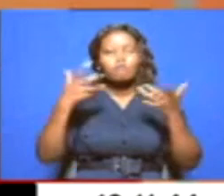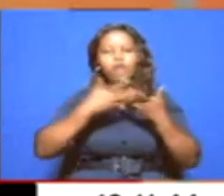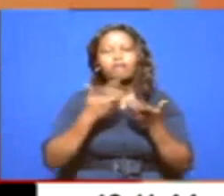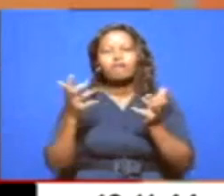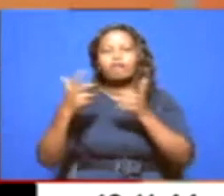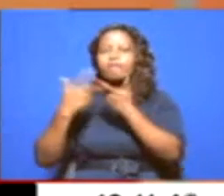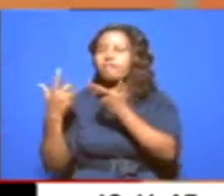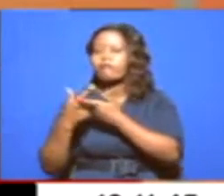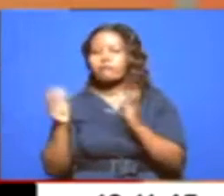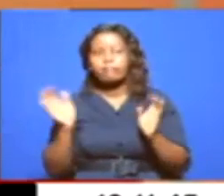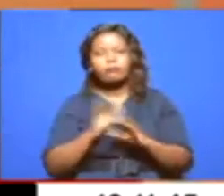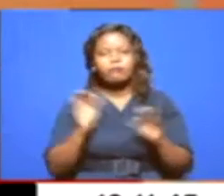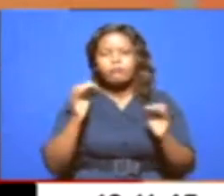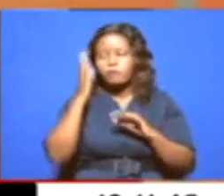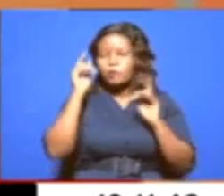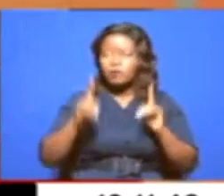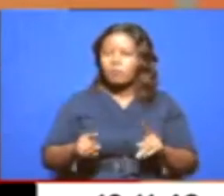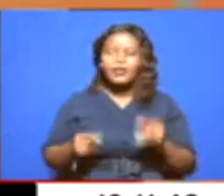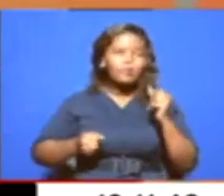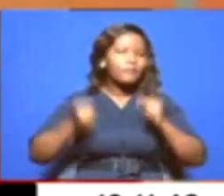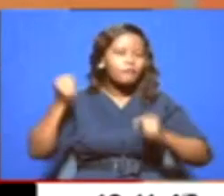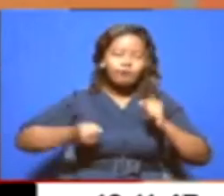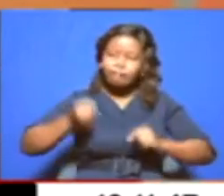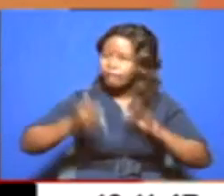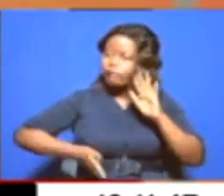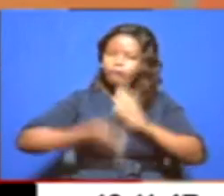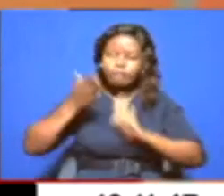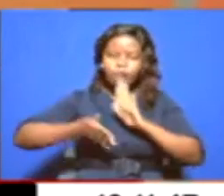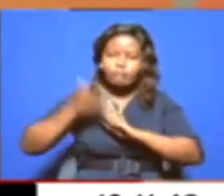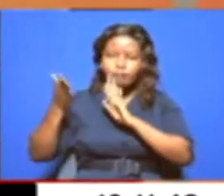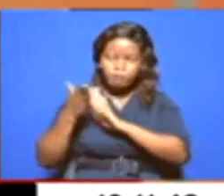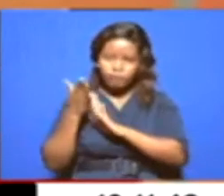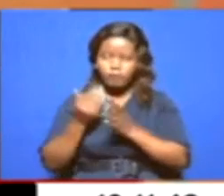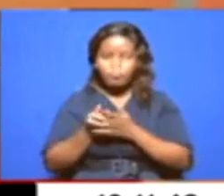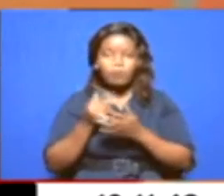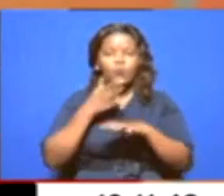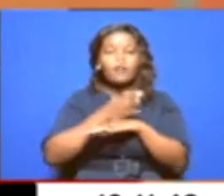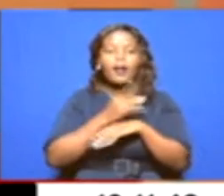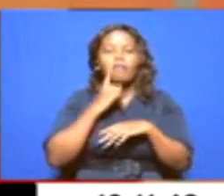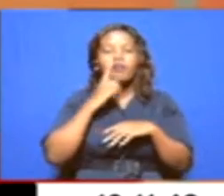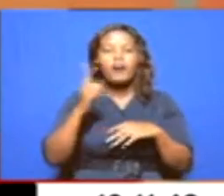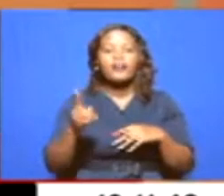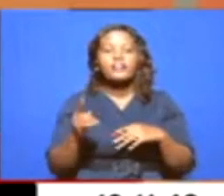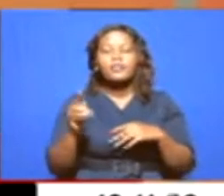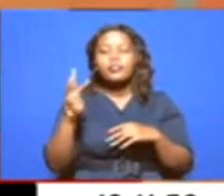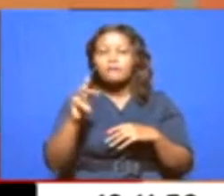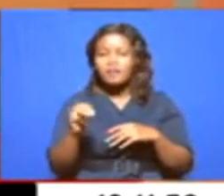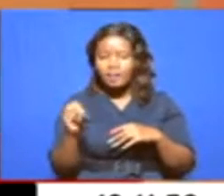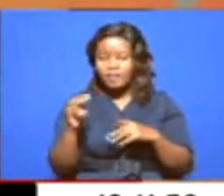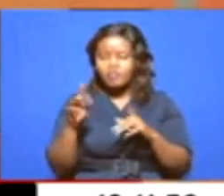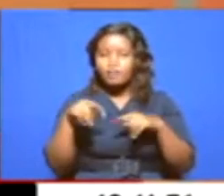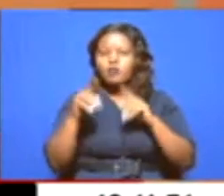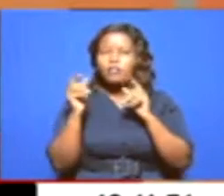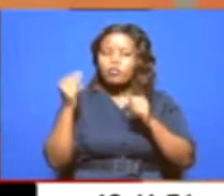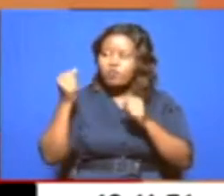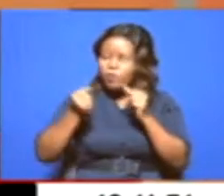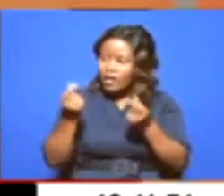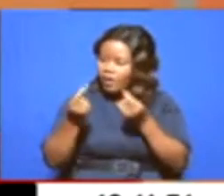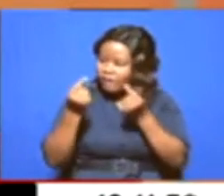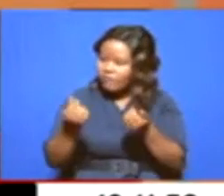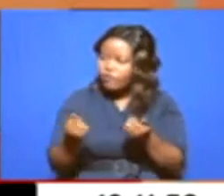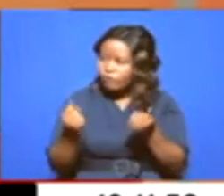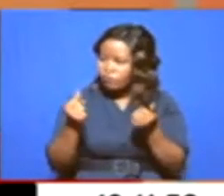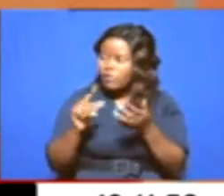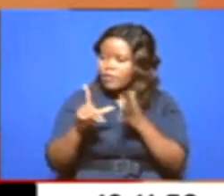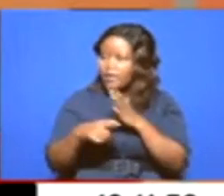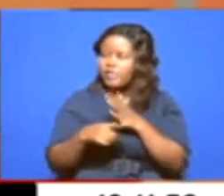run very fast so that they can get the line. Immediately after the 100 meters now, you run a few meters and then you have to go through a small hill,